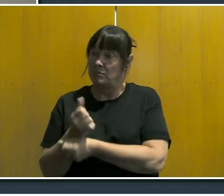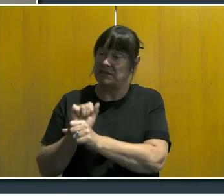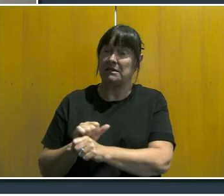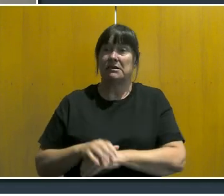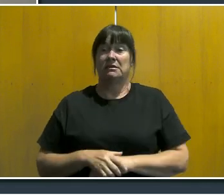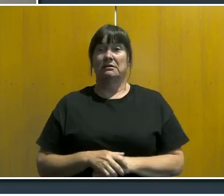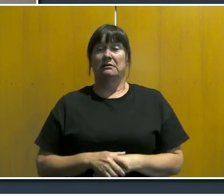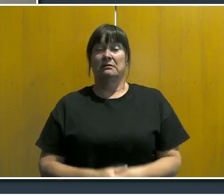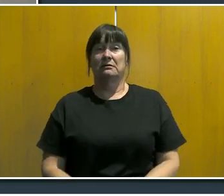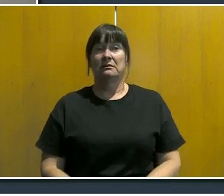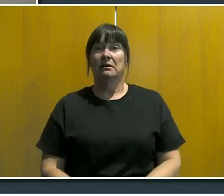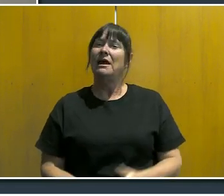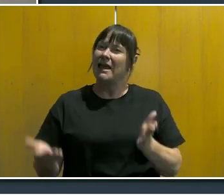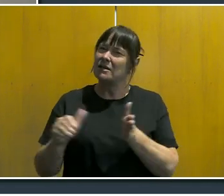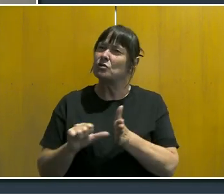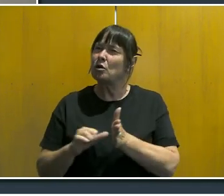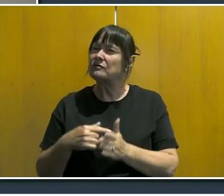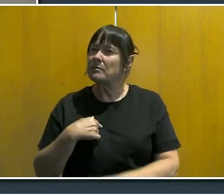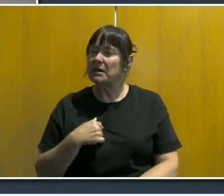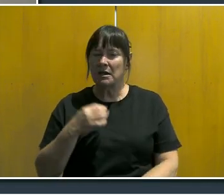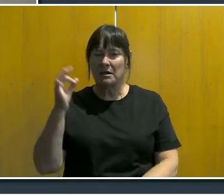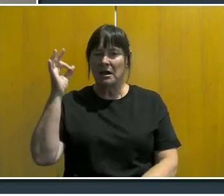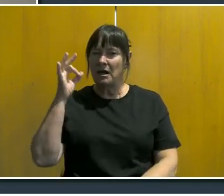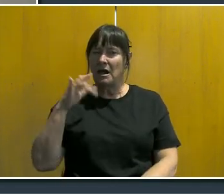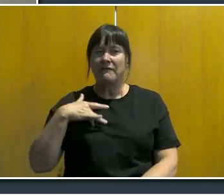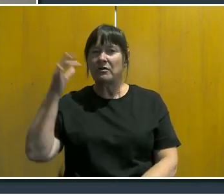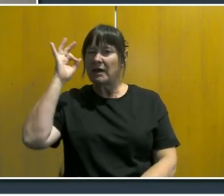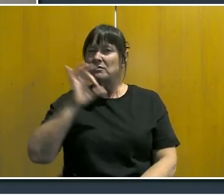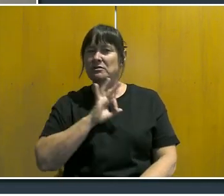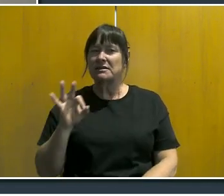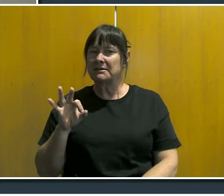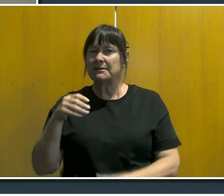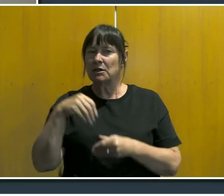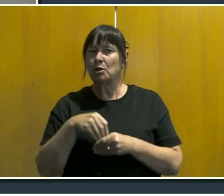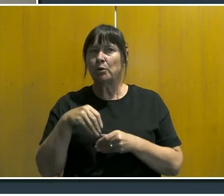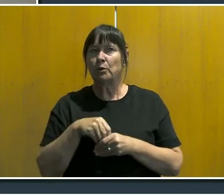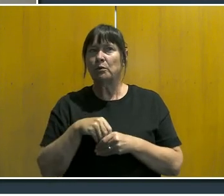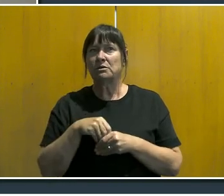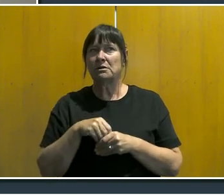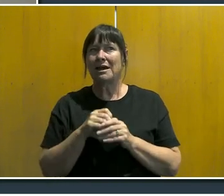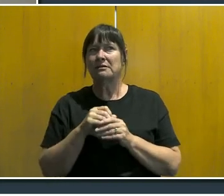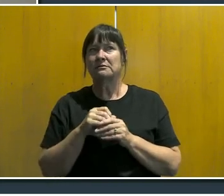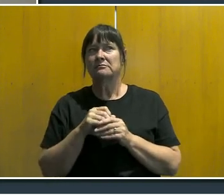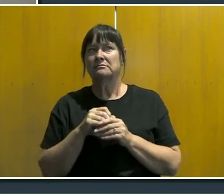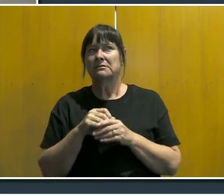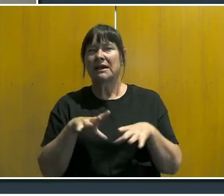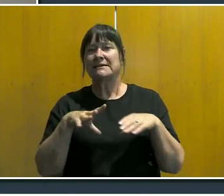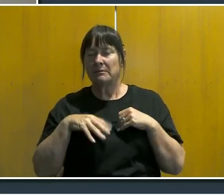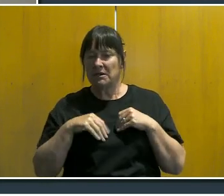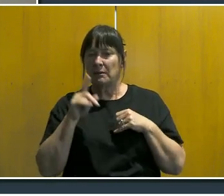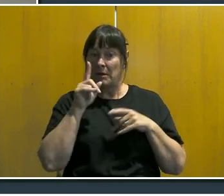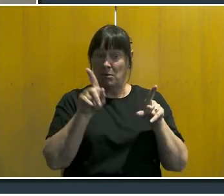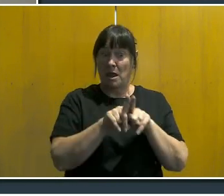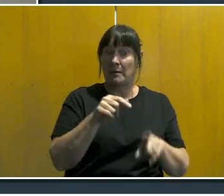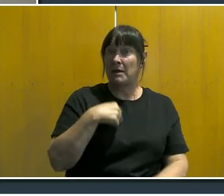protected. And I don't think the council really takes consideration of those sorts of factors that people like